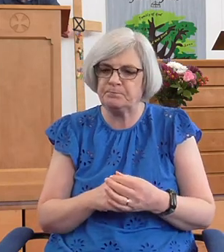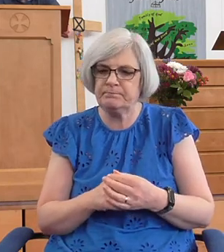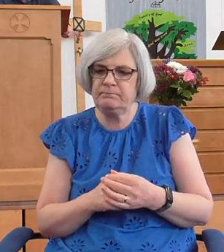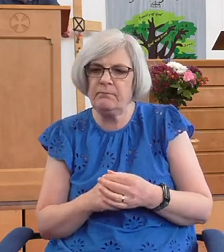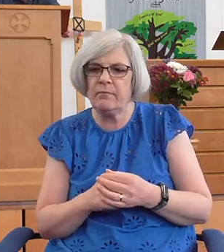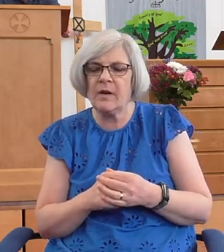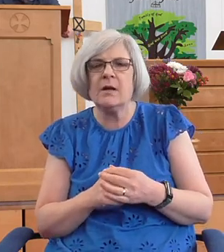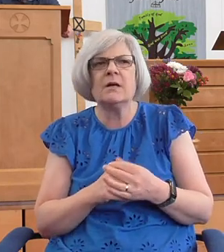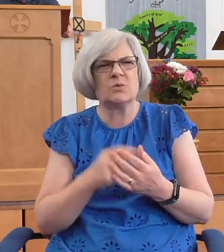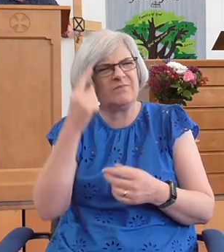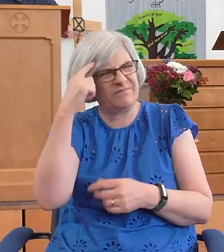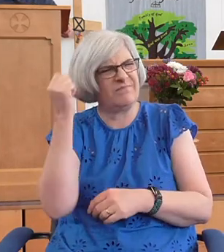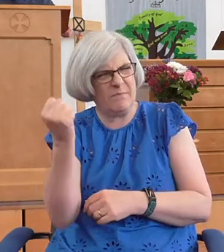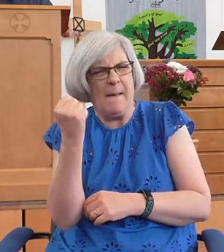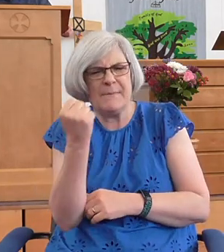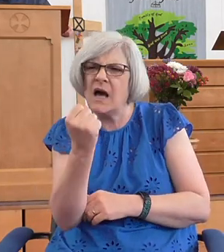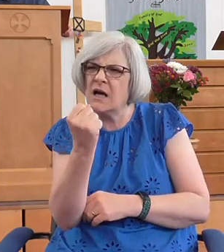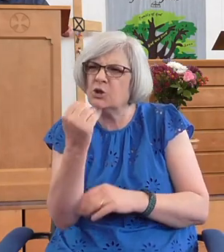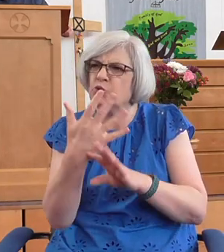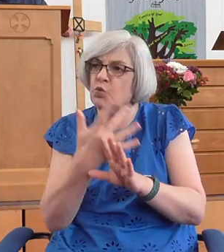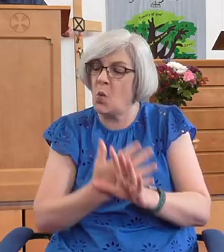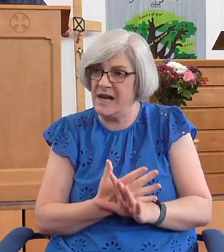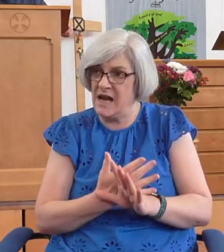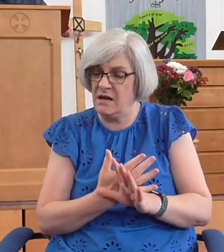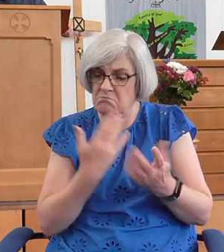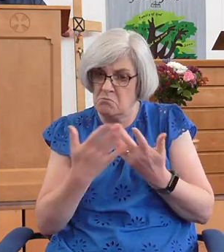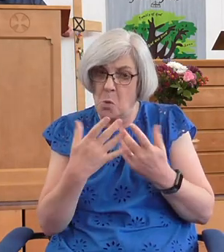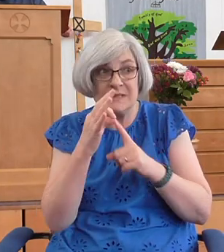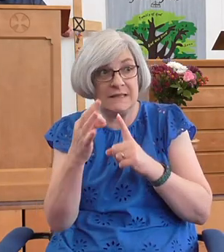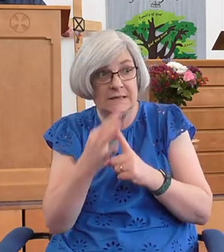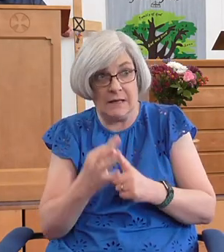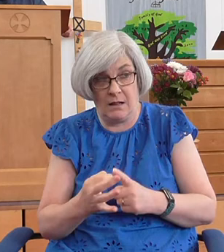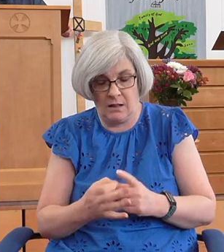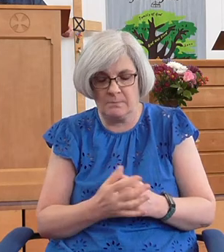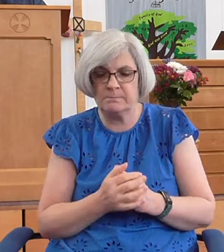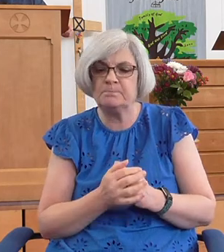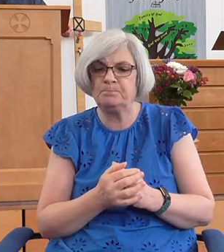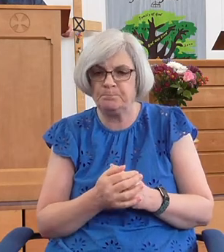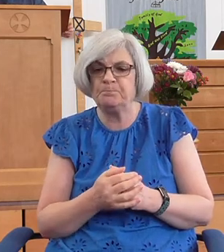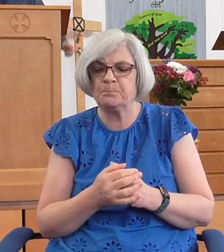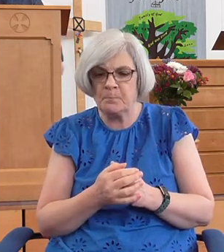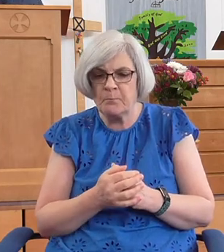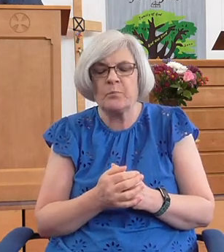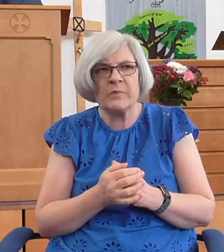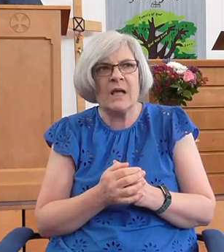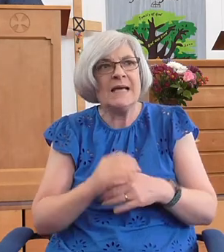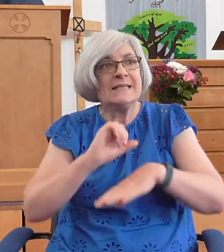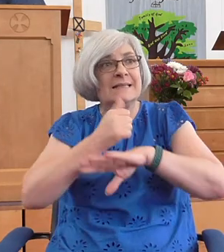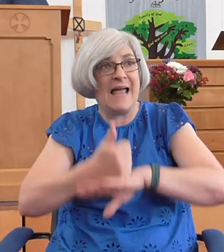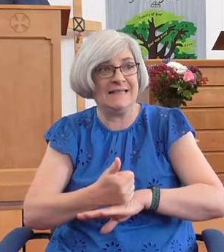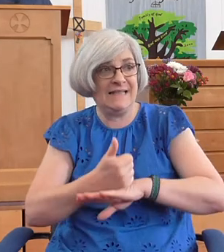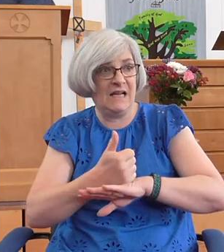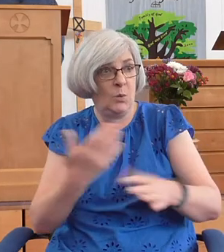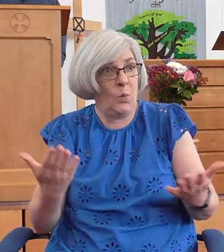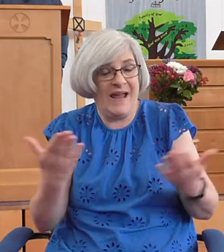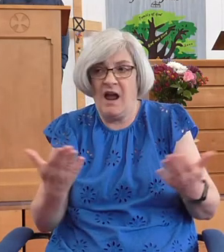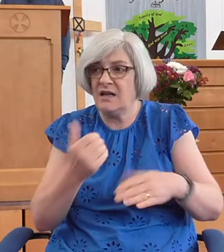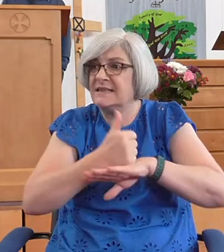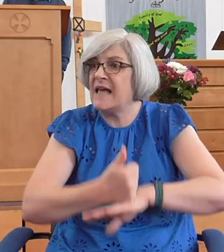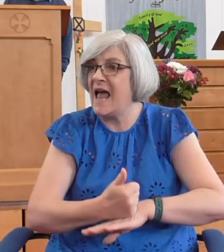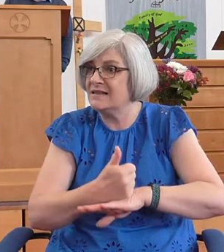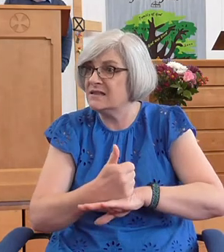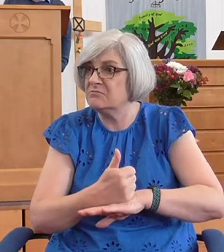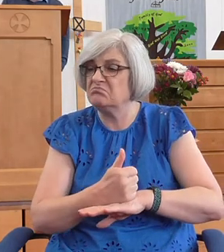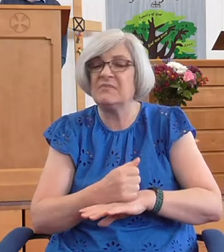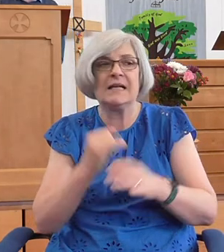Well, let's recall the story then in a little more detail. The setting is, of course, the Sinai Desert.